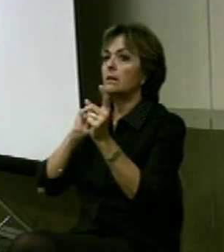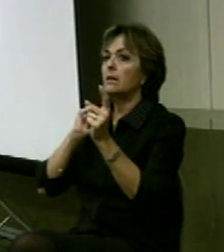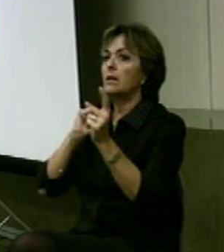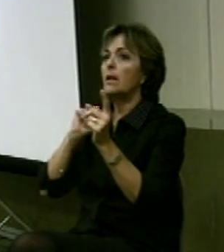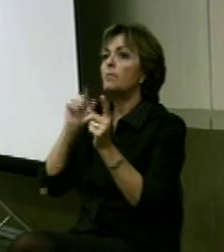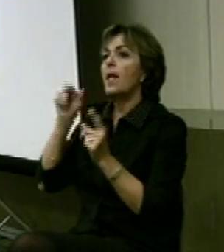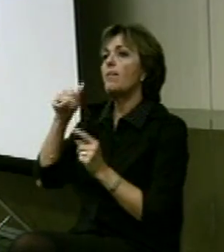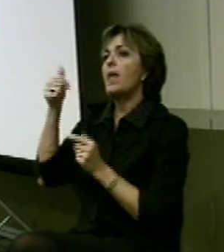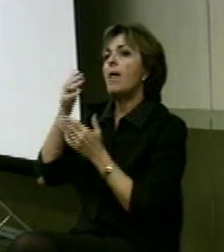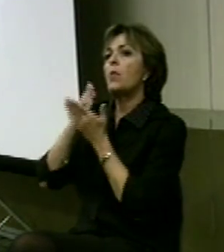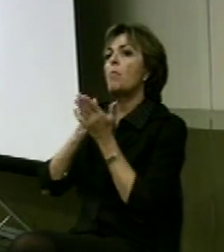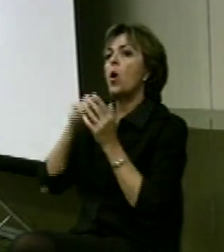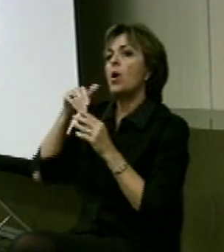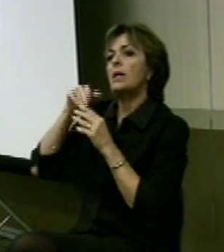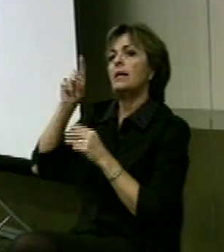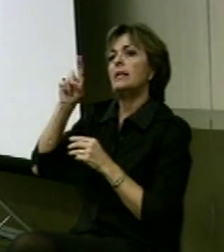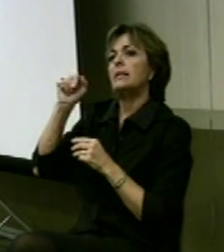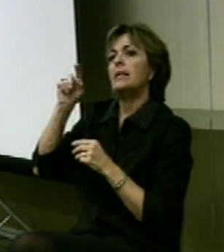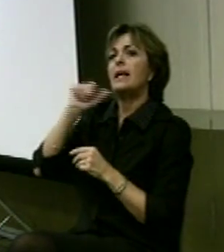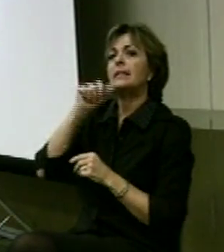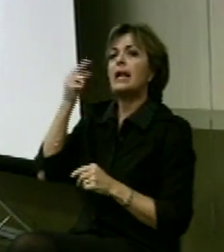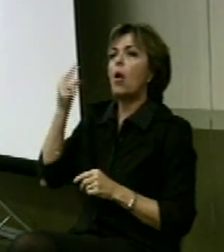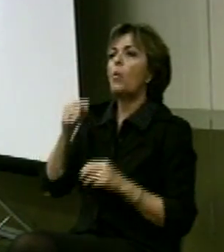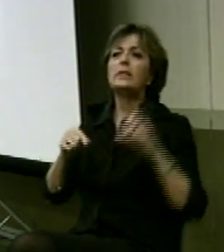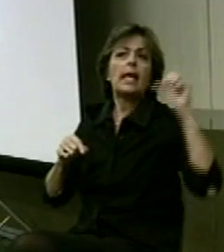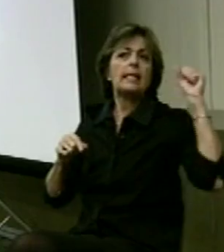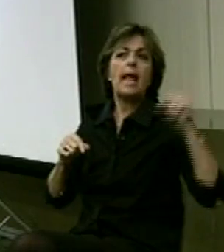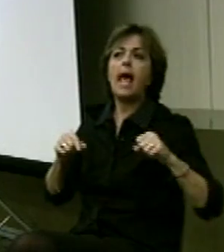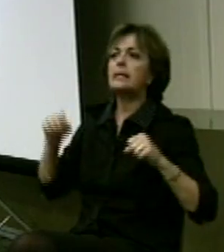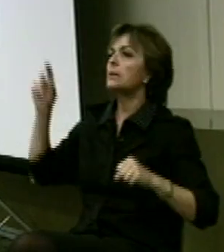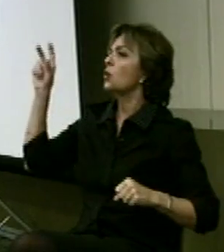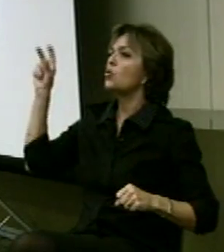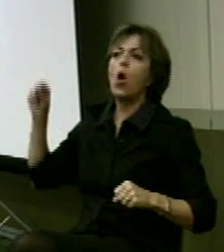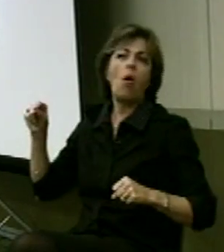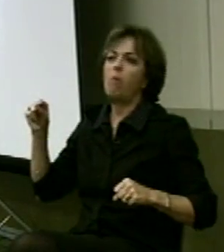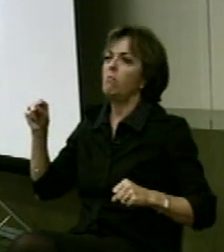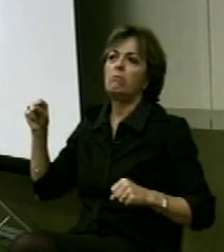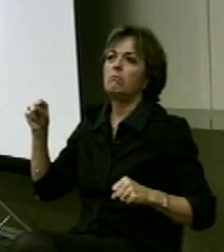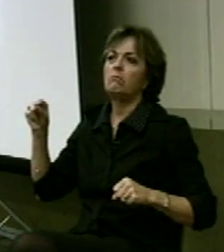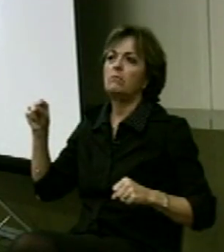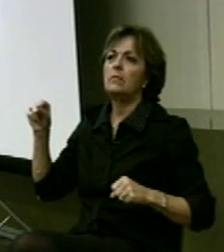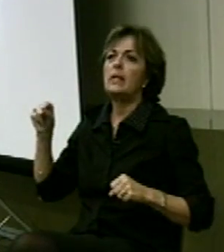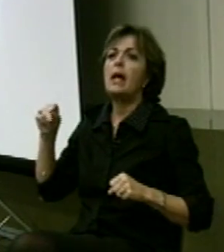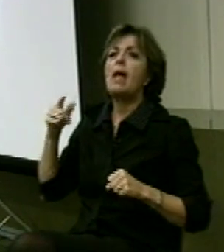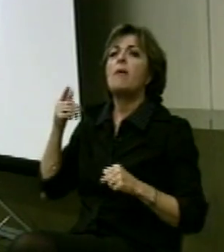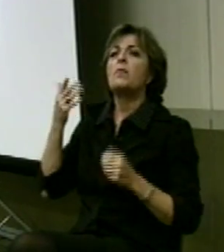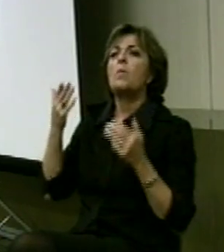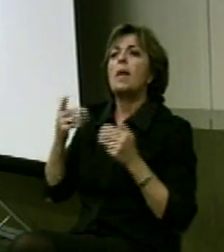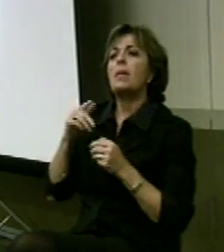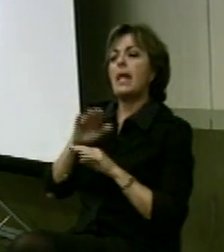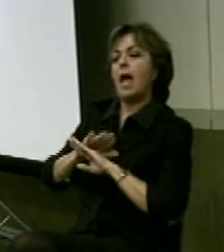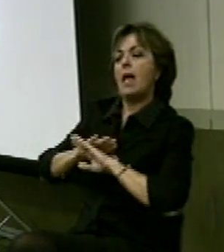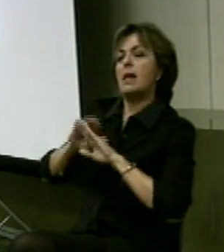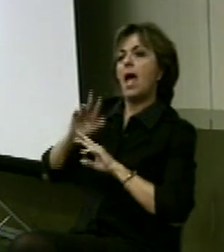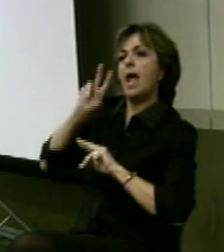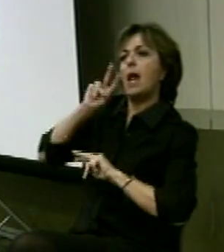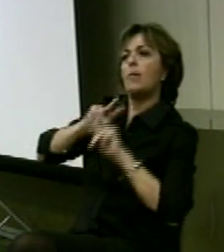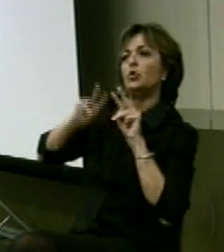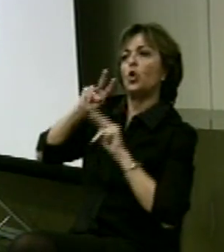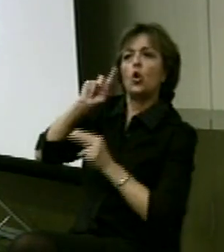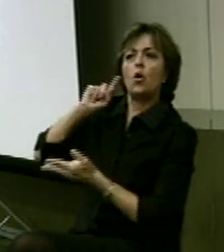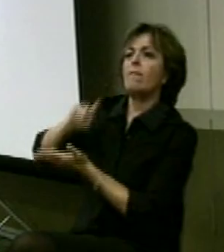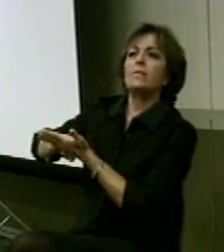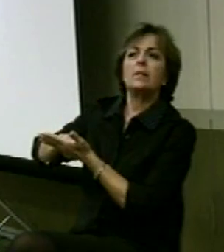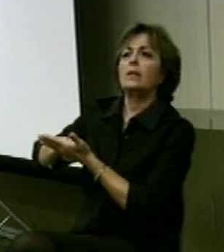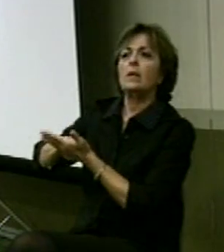yeah. The other part in data is it's not always a yes or no. There has to be a not observed portion,